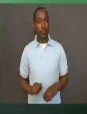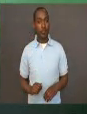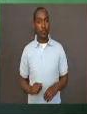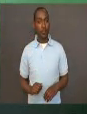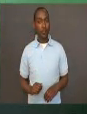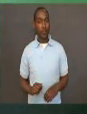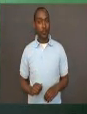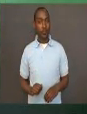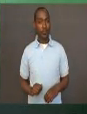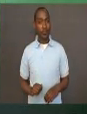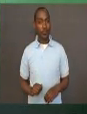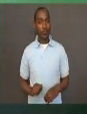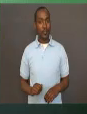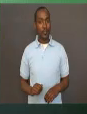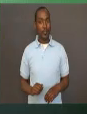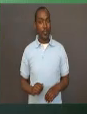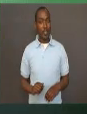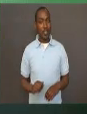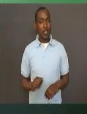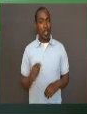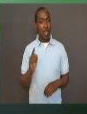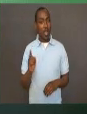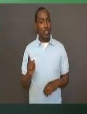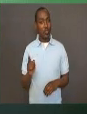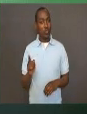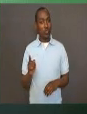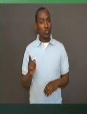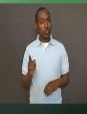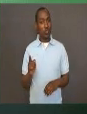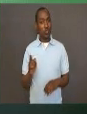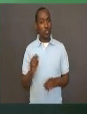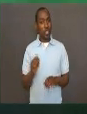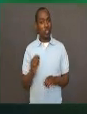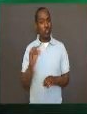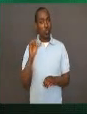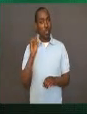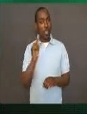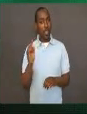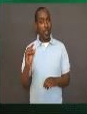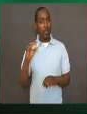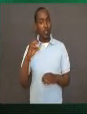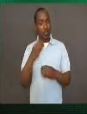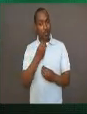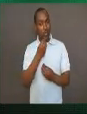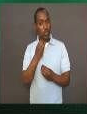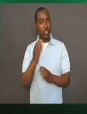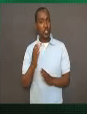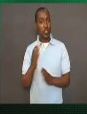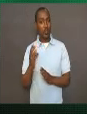It had always been a mystery to him why certain foods, such as